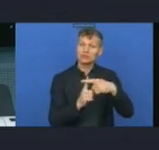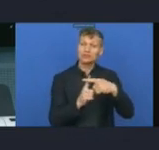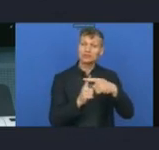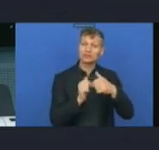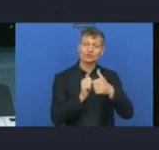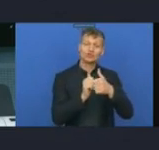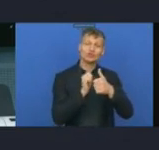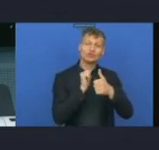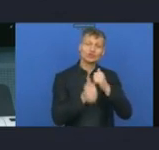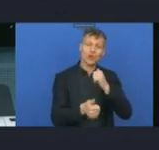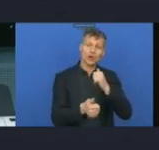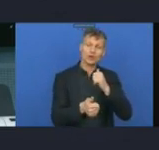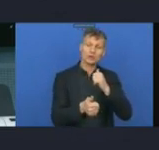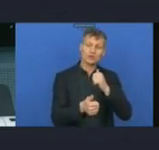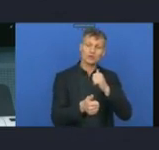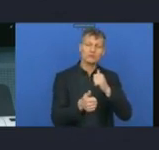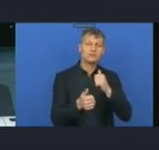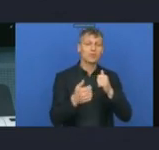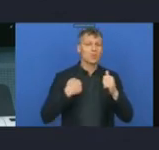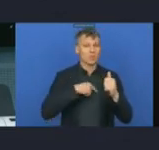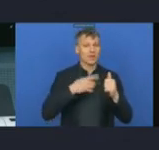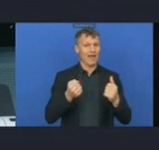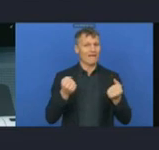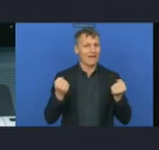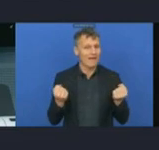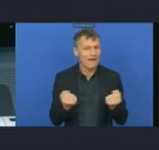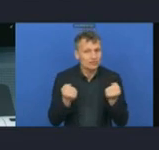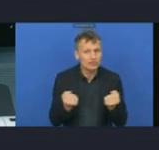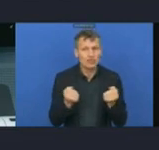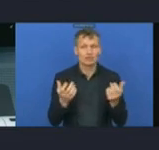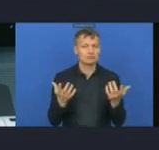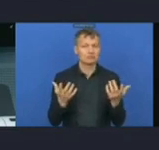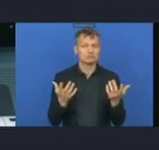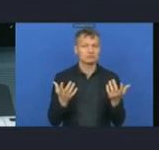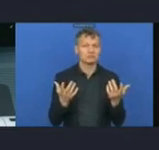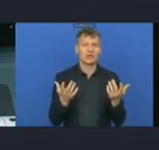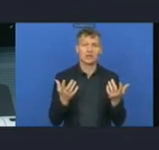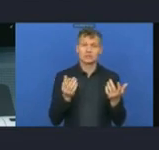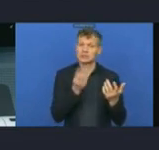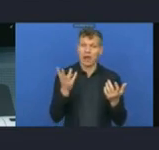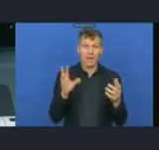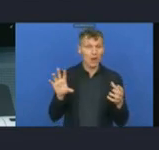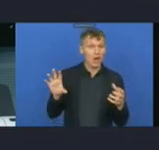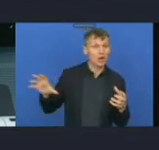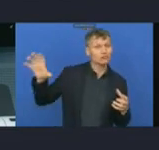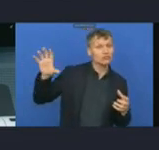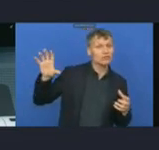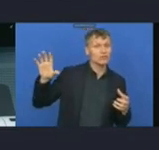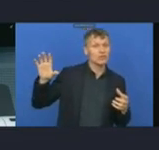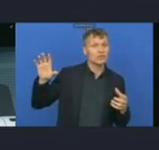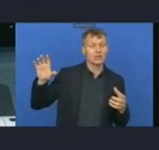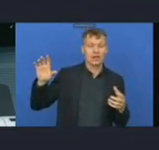we have an action in which countries not associated to the program can be the